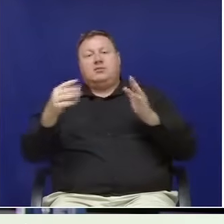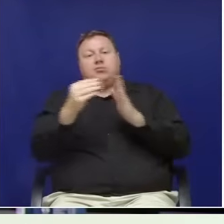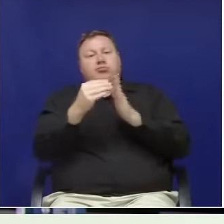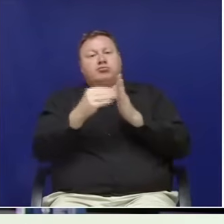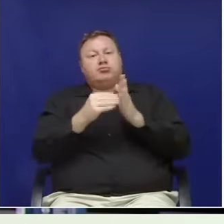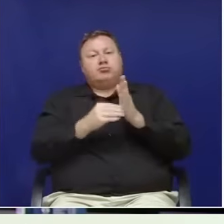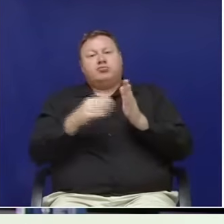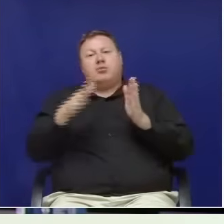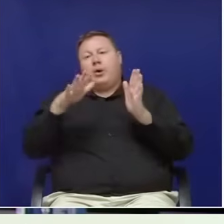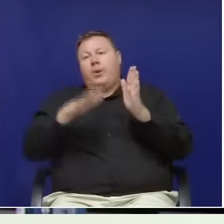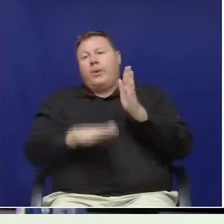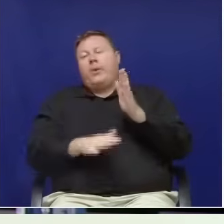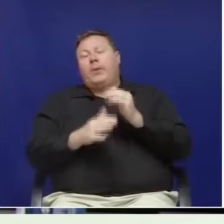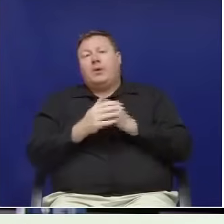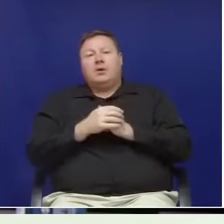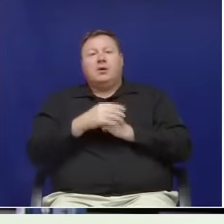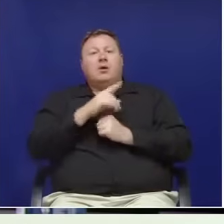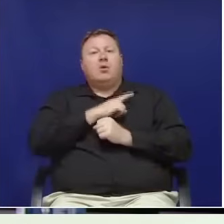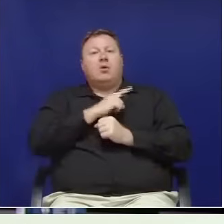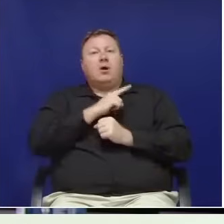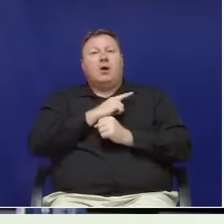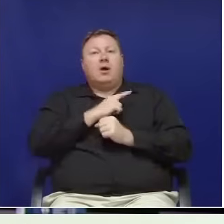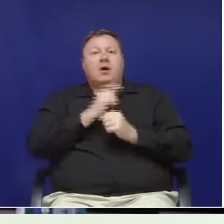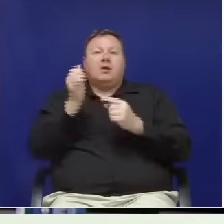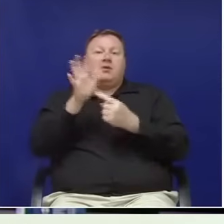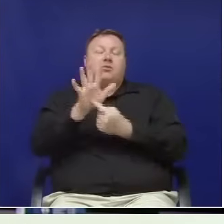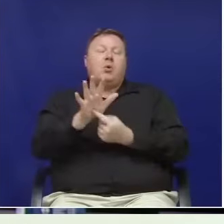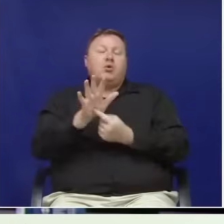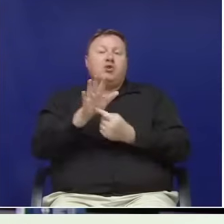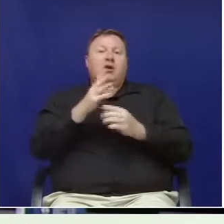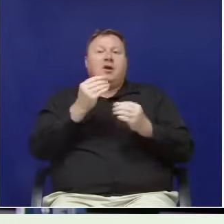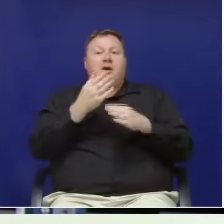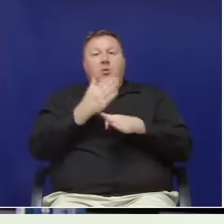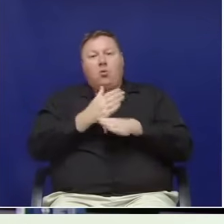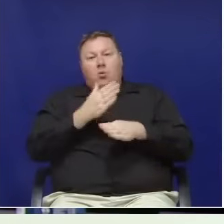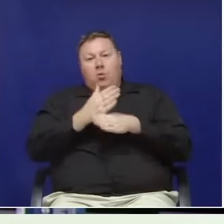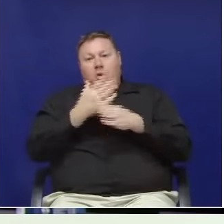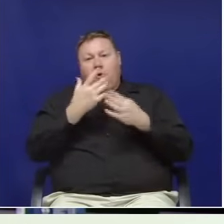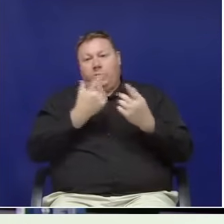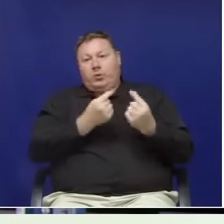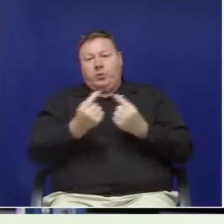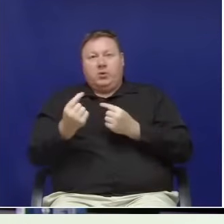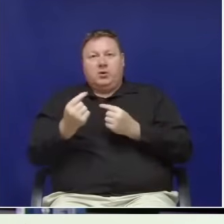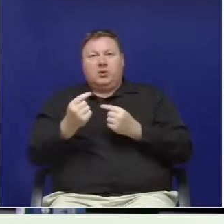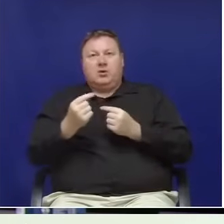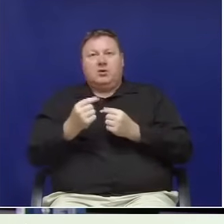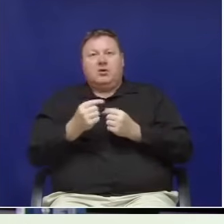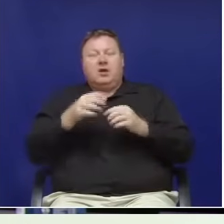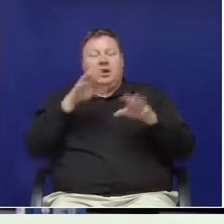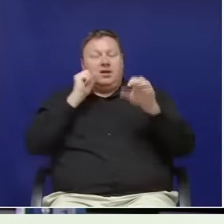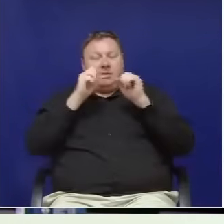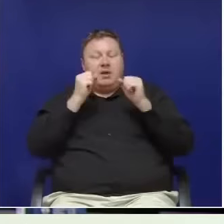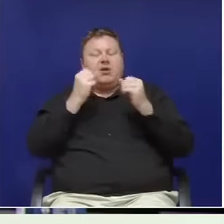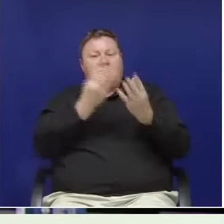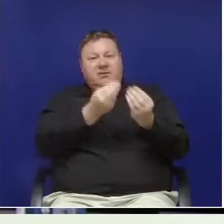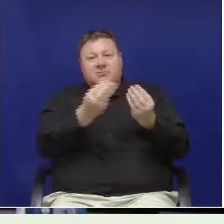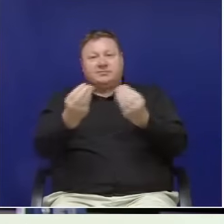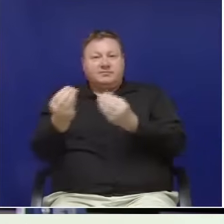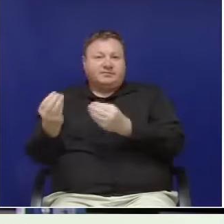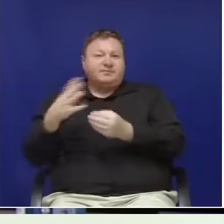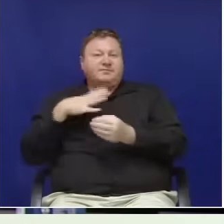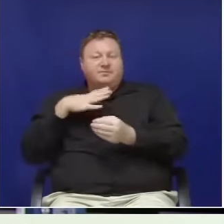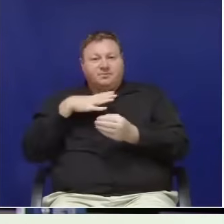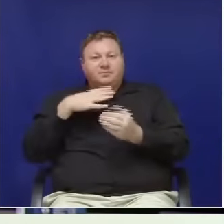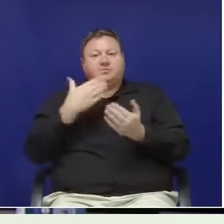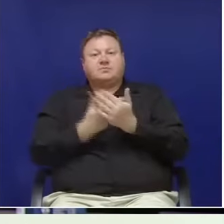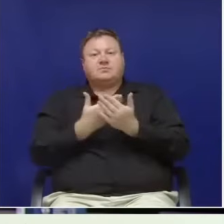very low because in terms of the exposure and the work that you need, you are actually giving them experience so that they can be able to be